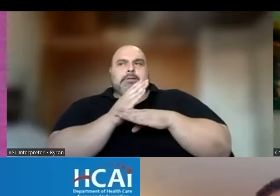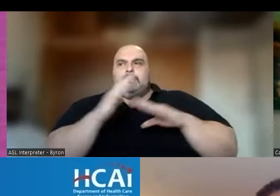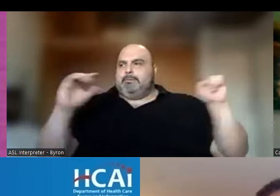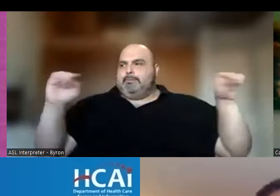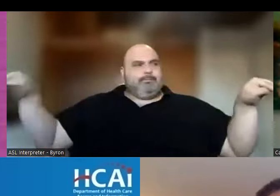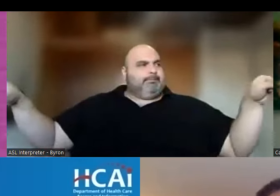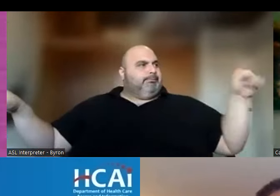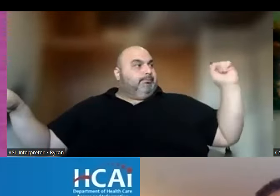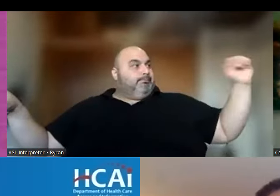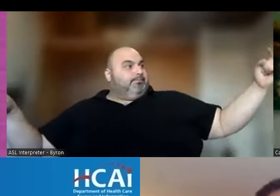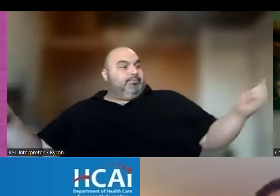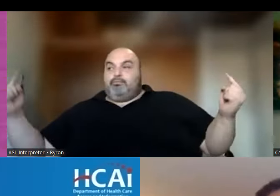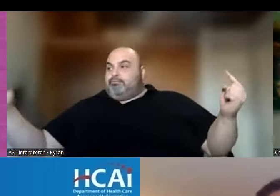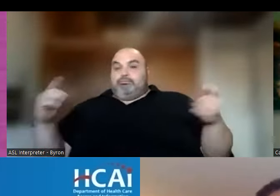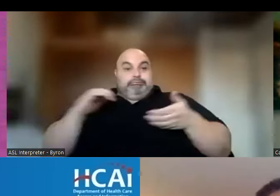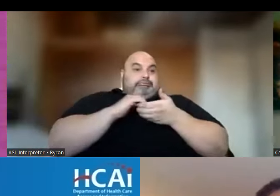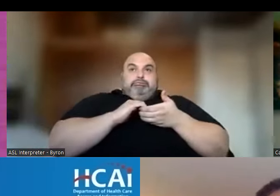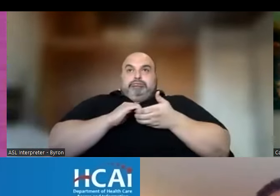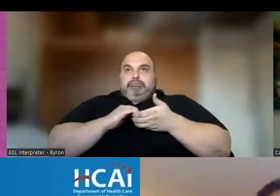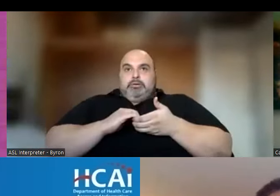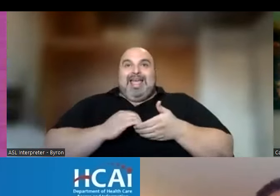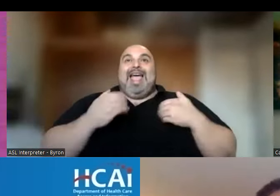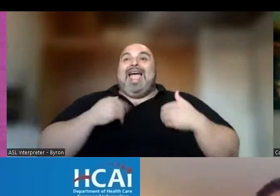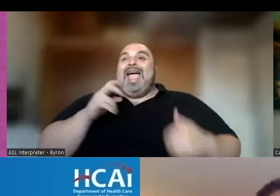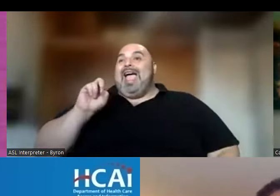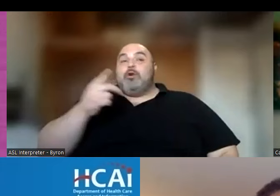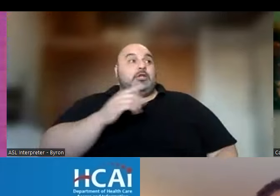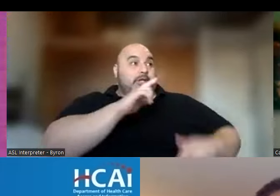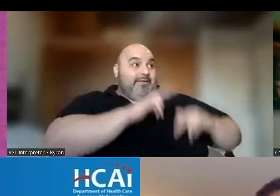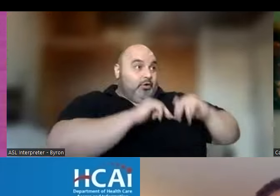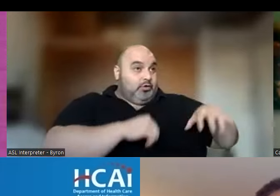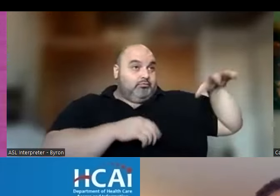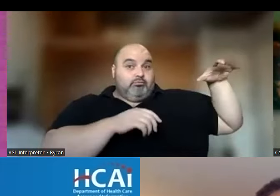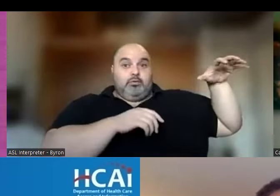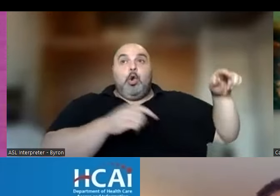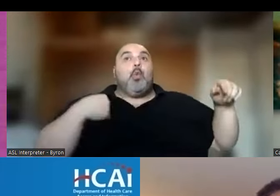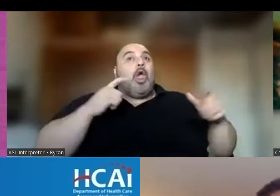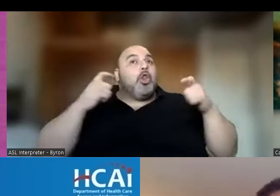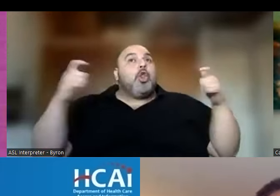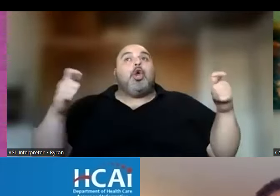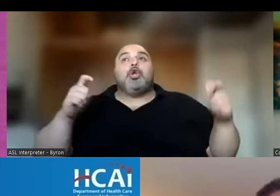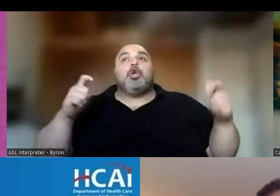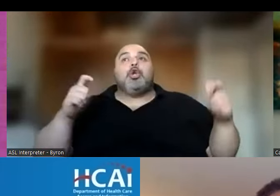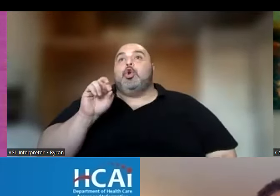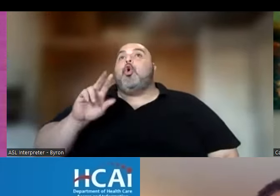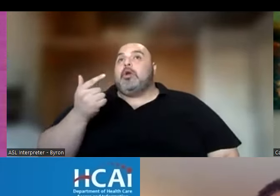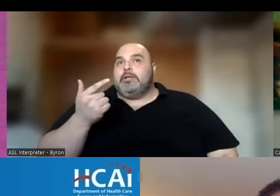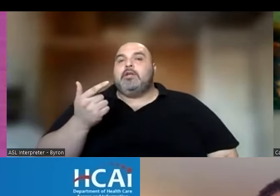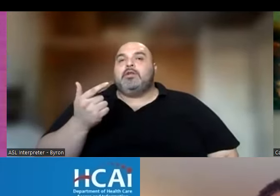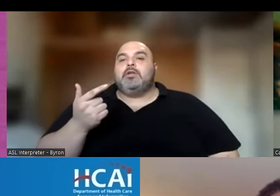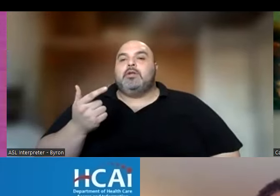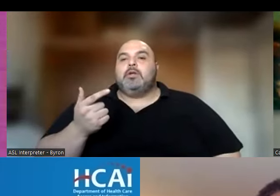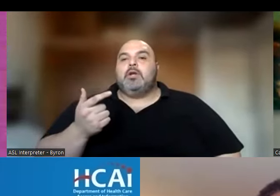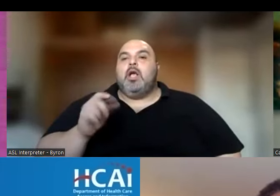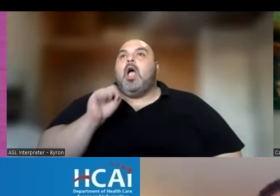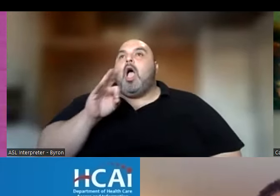their capacity to have that organizational infrastructure. You know, we're a very large, or we intentionally are a large organization